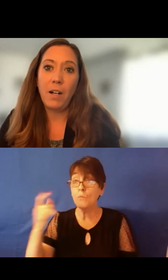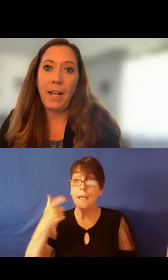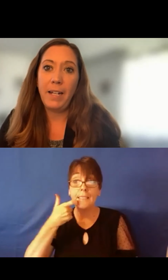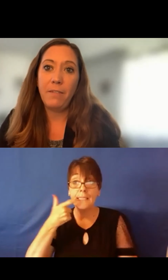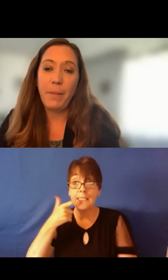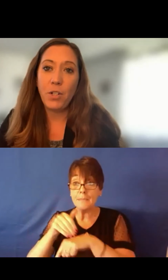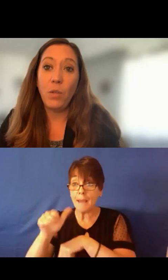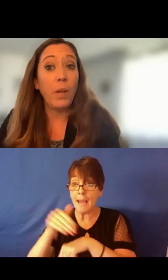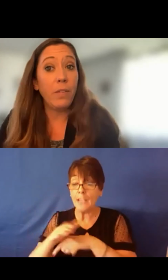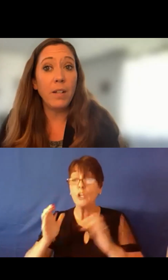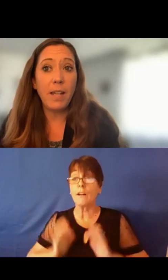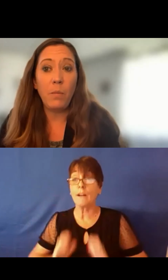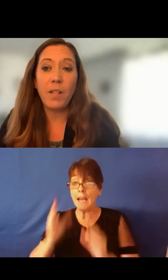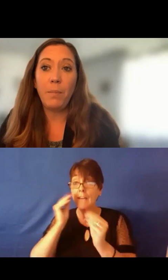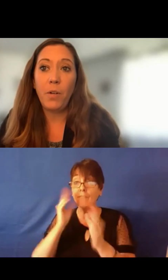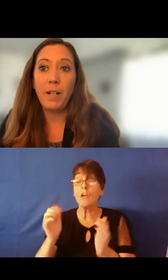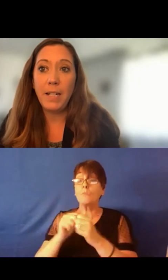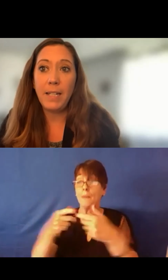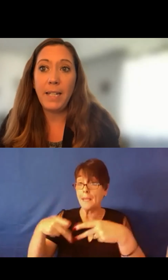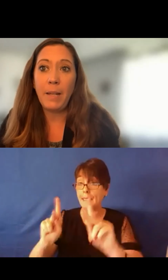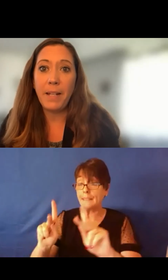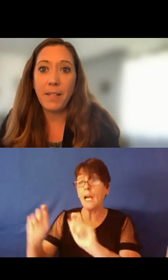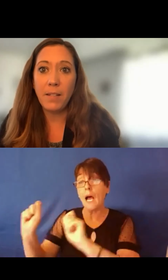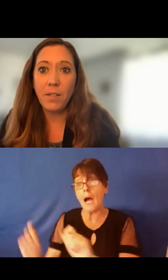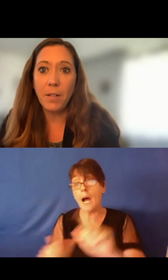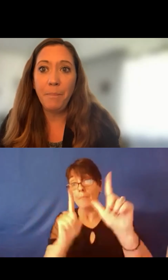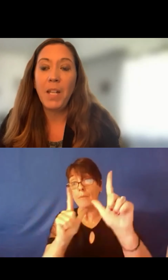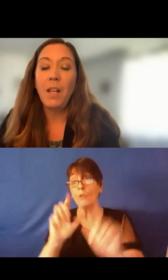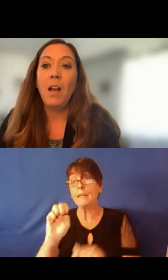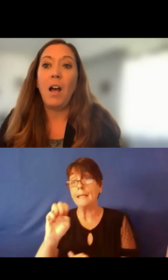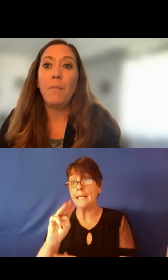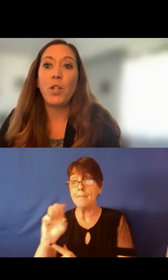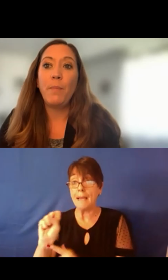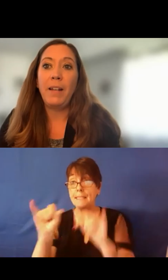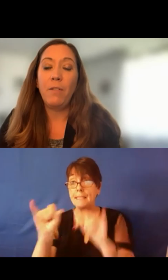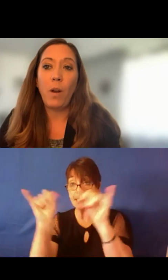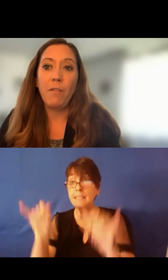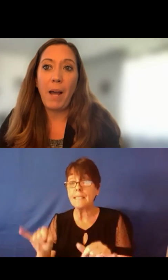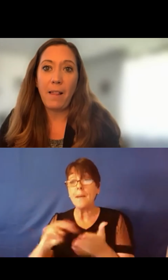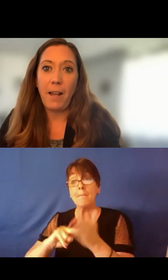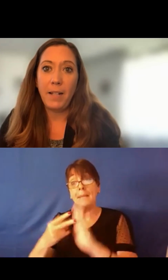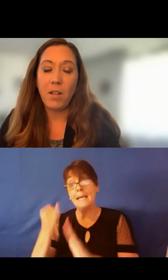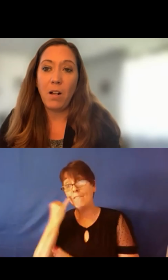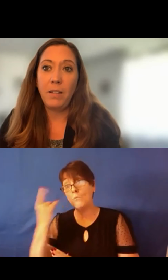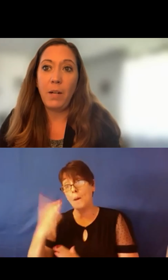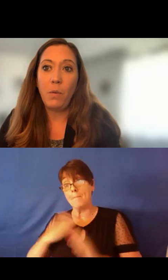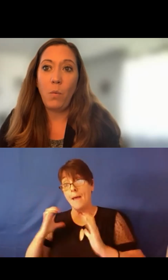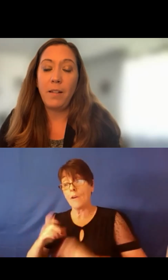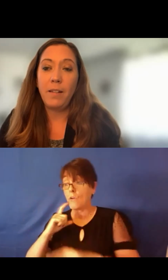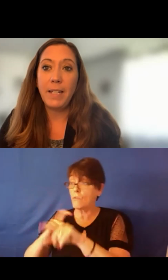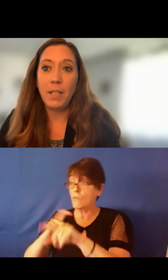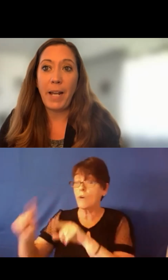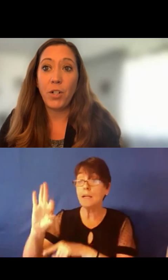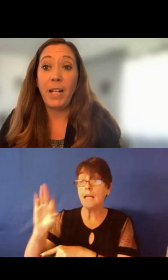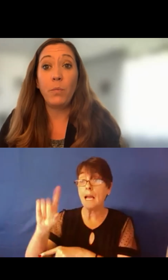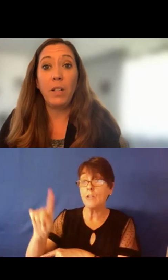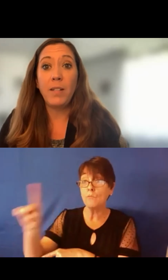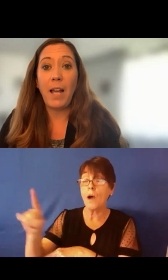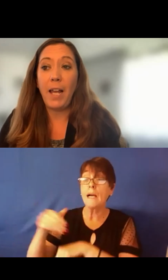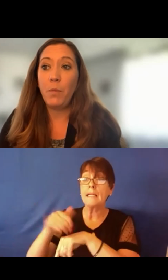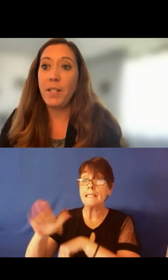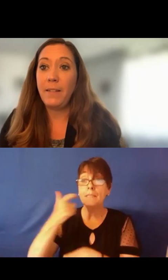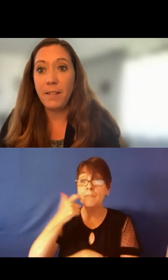of our client information with consent was uploaded into the EMS system, which meant if one of my clients called 911, the dispatcher in